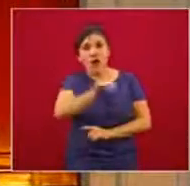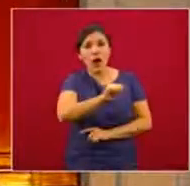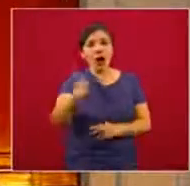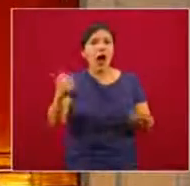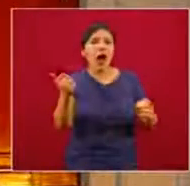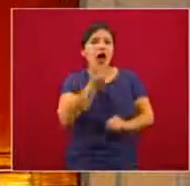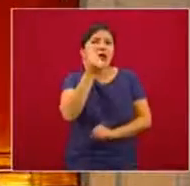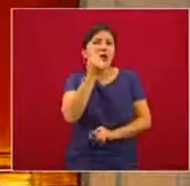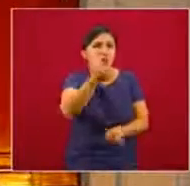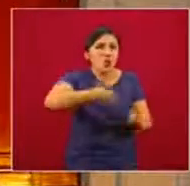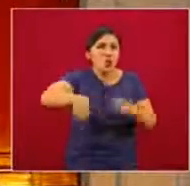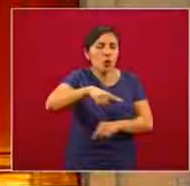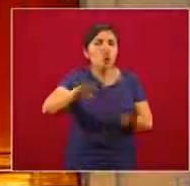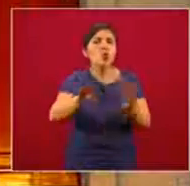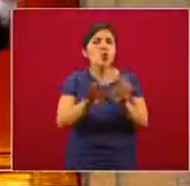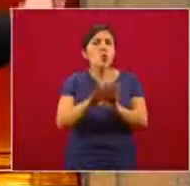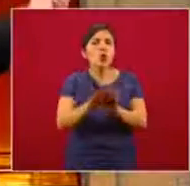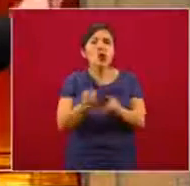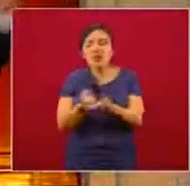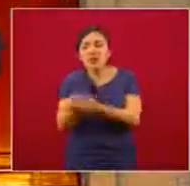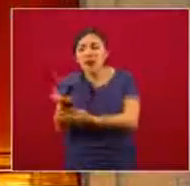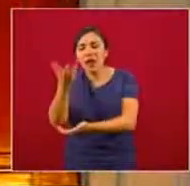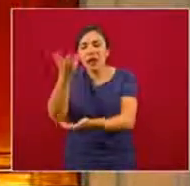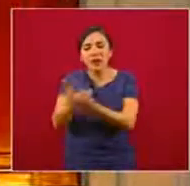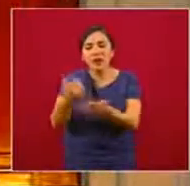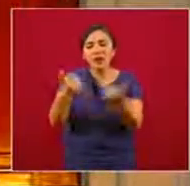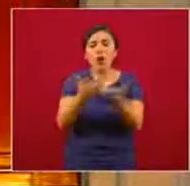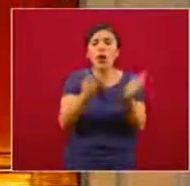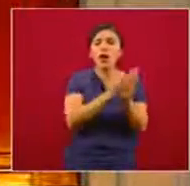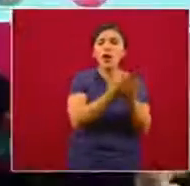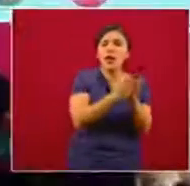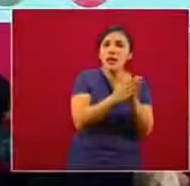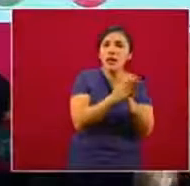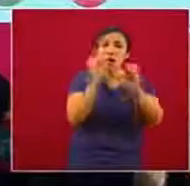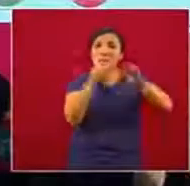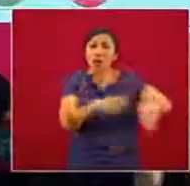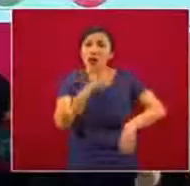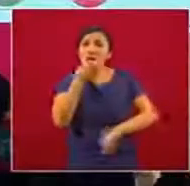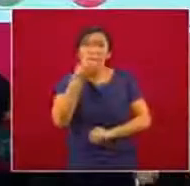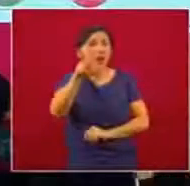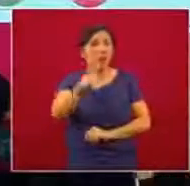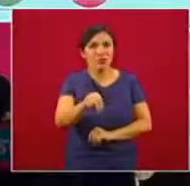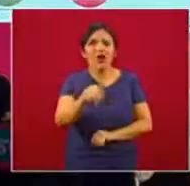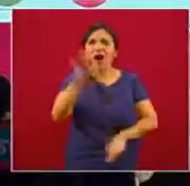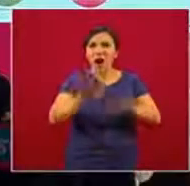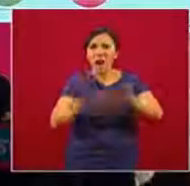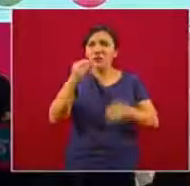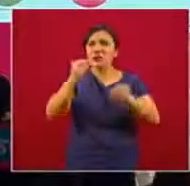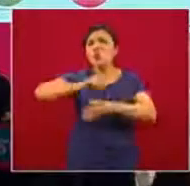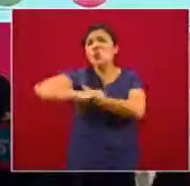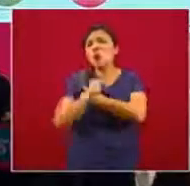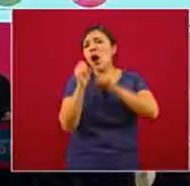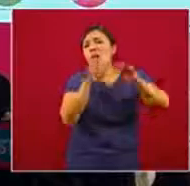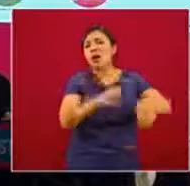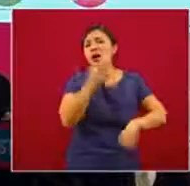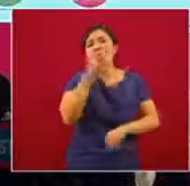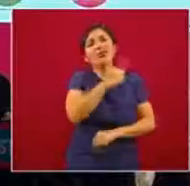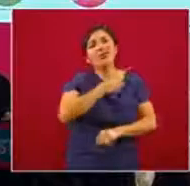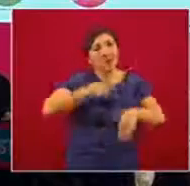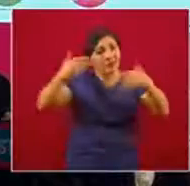be able to orient their students to take their books along with